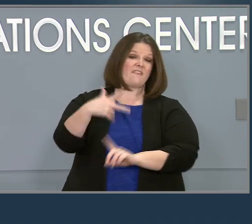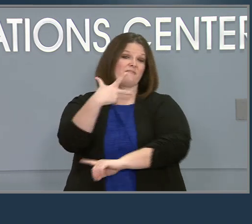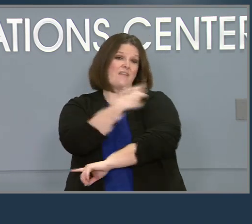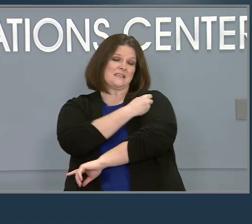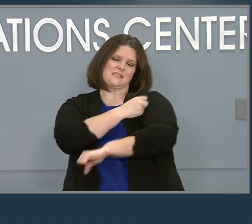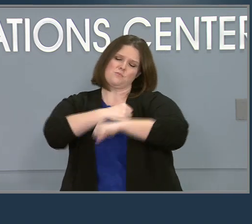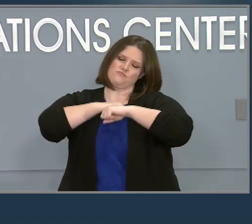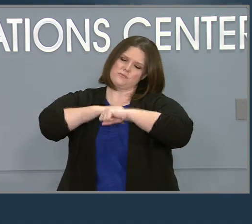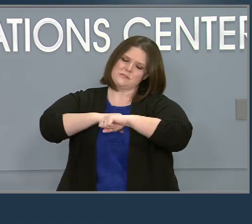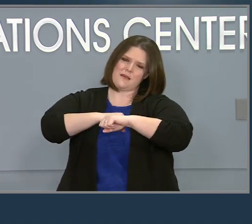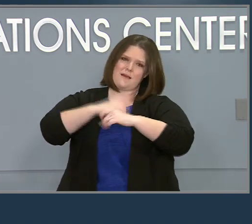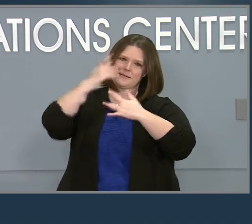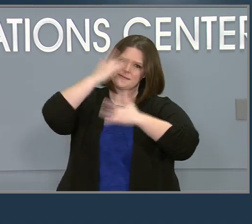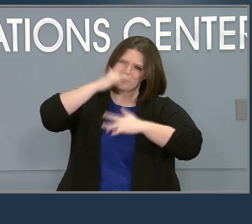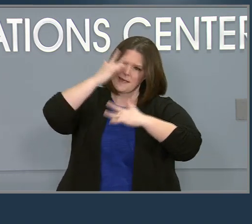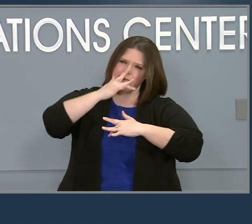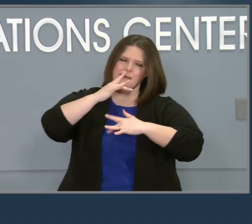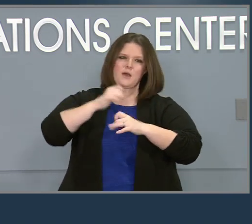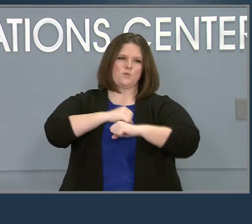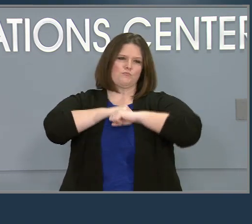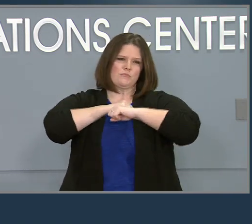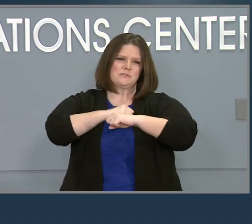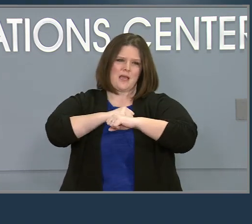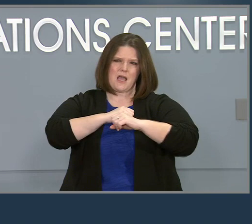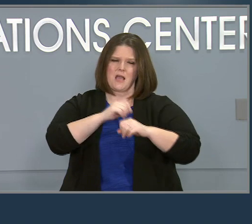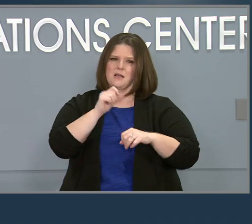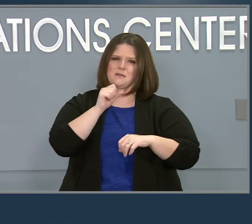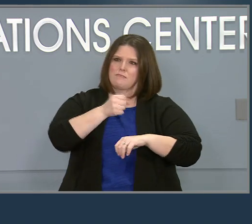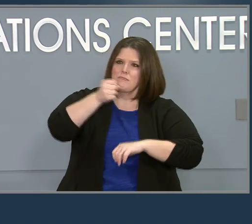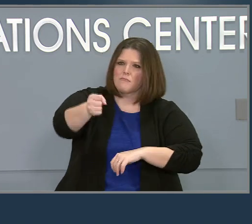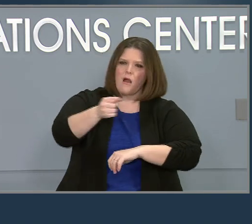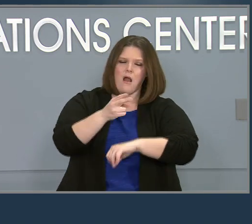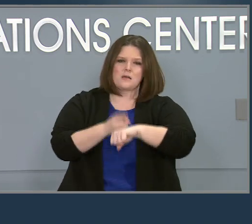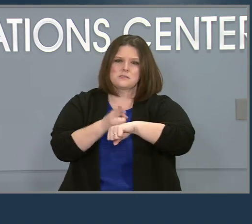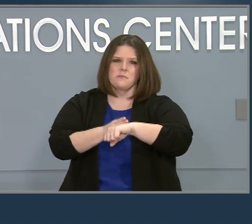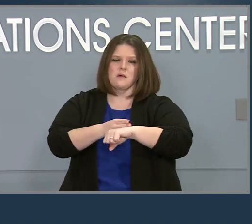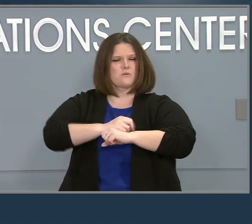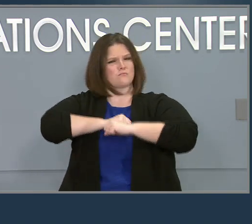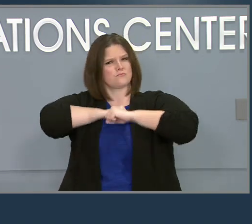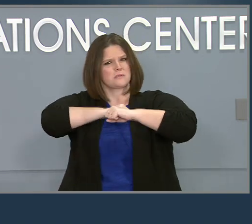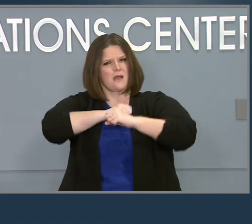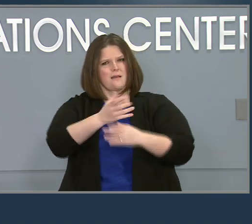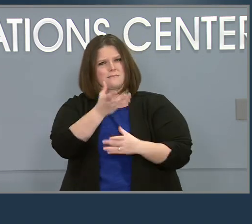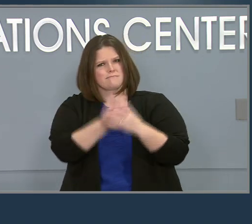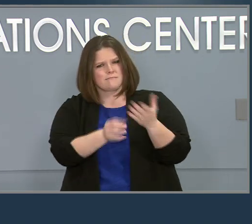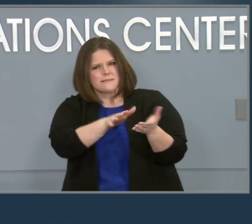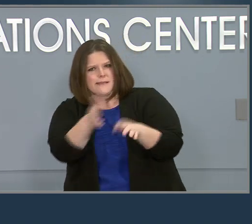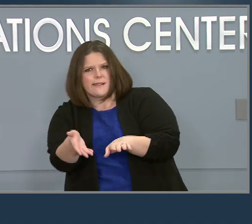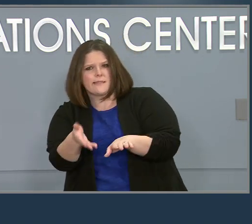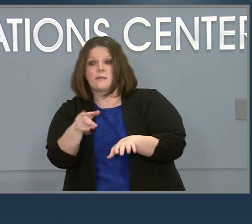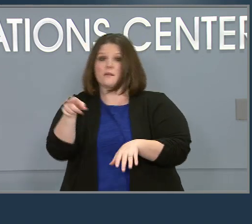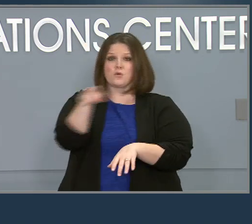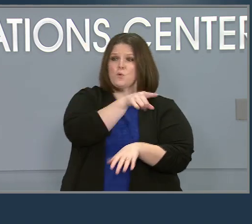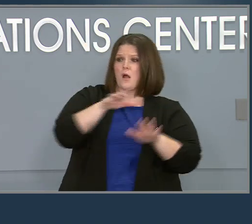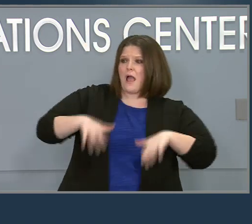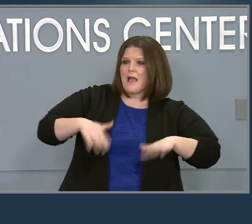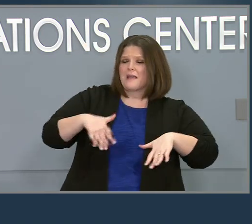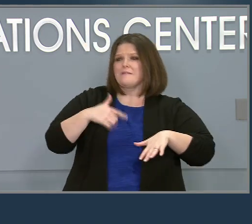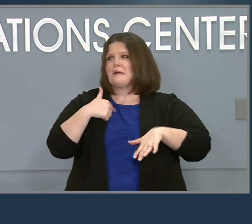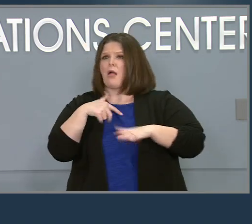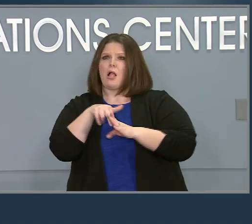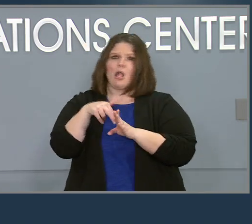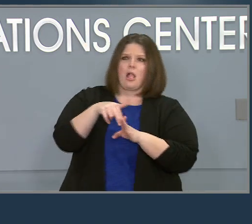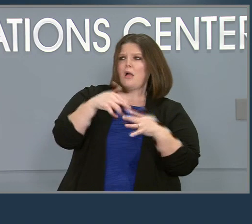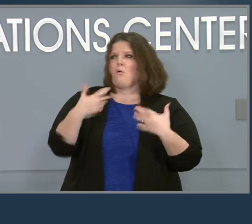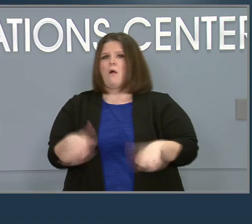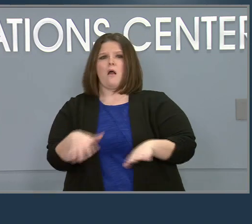illness, hospitalization, and death. If you haven't gotten vaccinated yet, please talk with a doctor, a nurse, or other medical